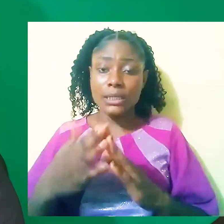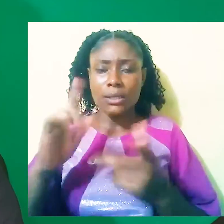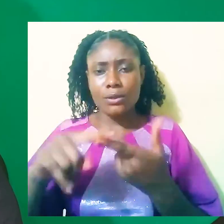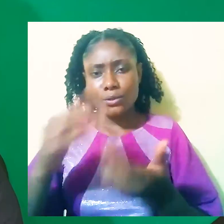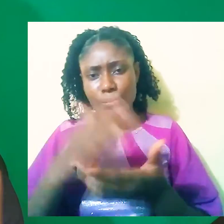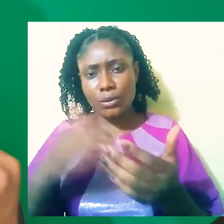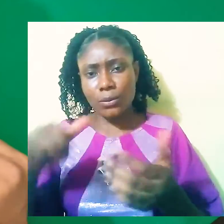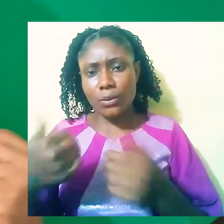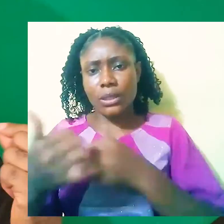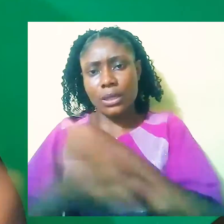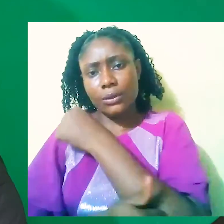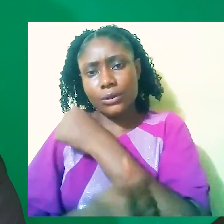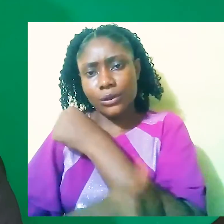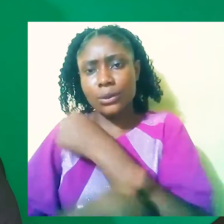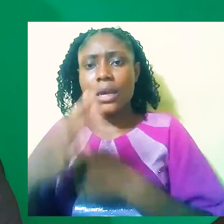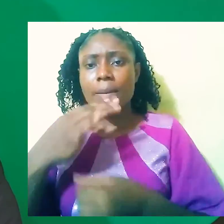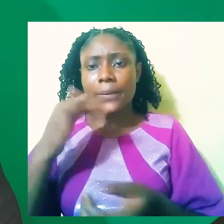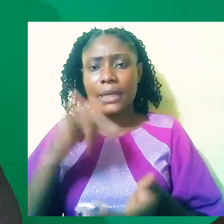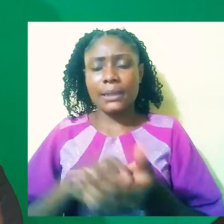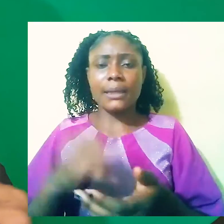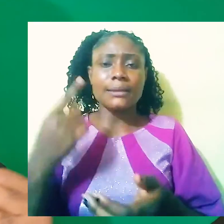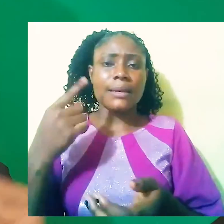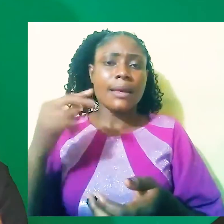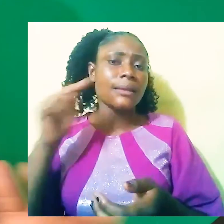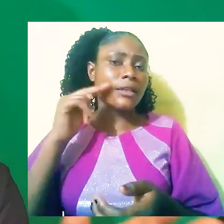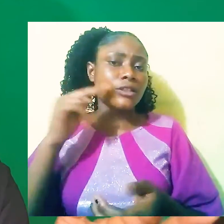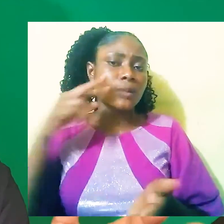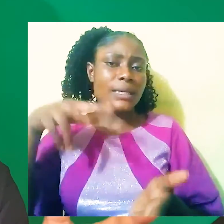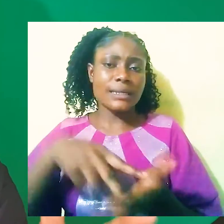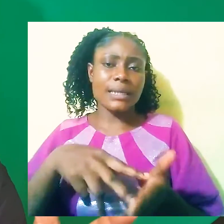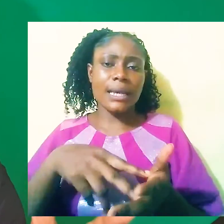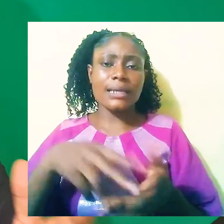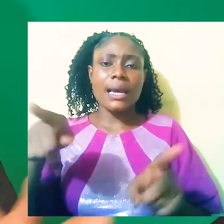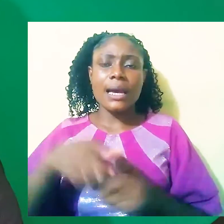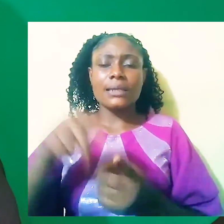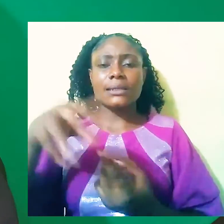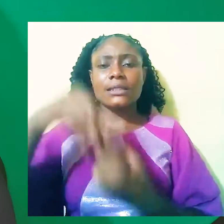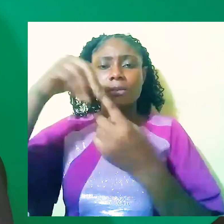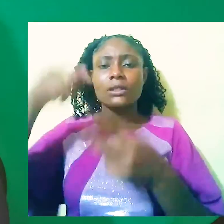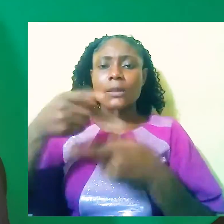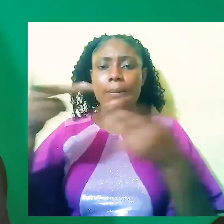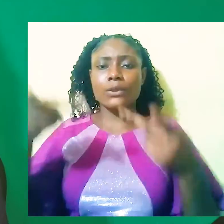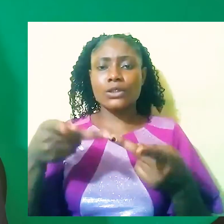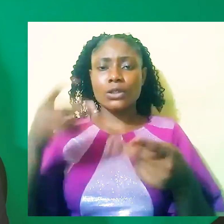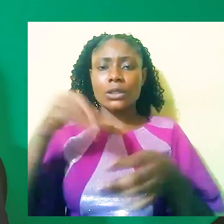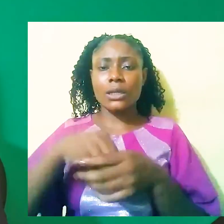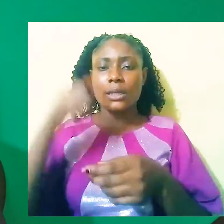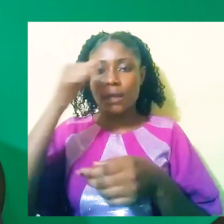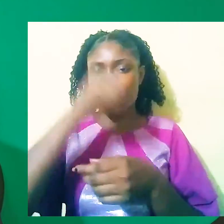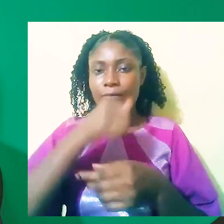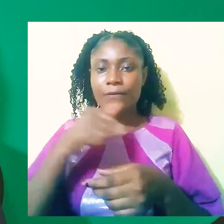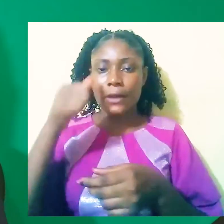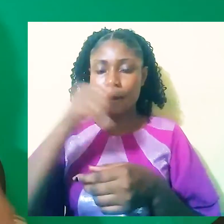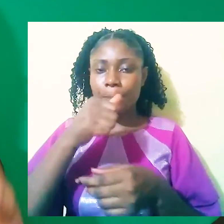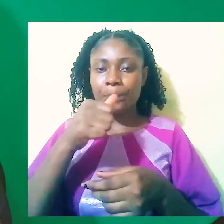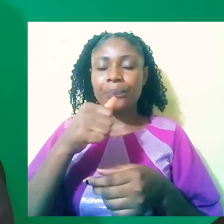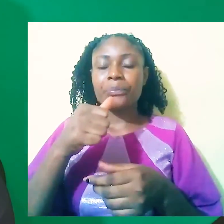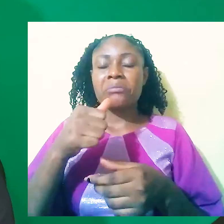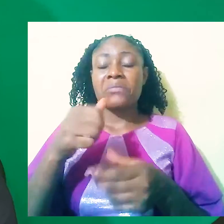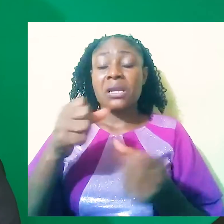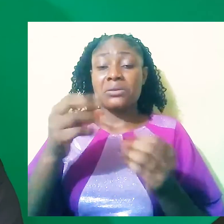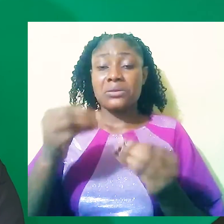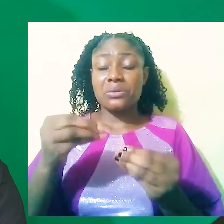have acquired from Nigerian deaf community to some other countries, being that Nigeria stands a